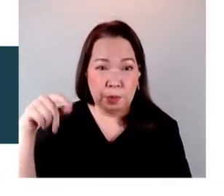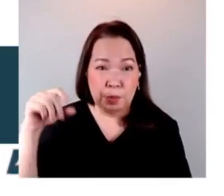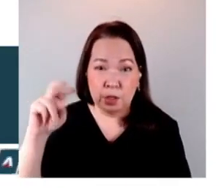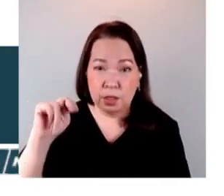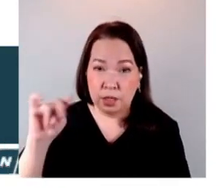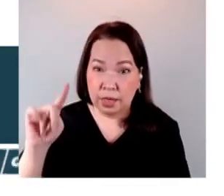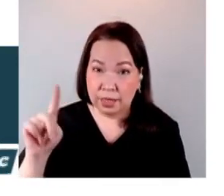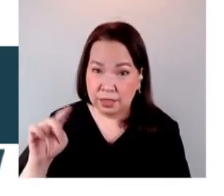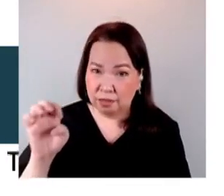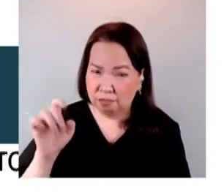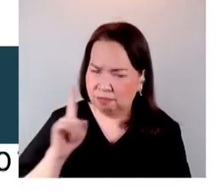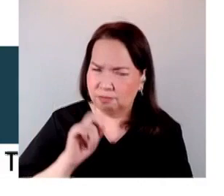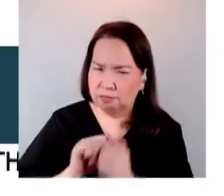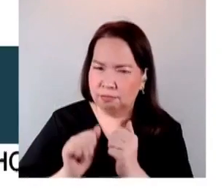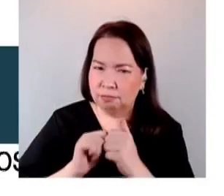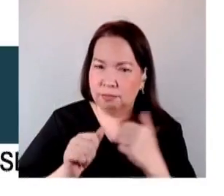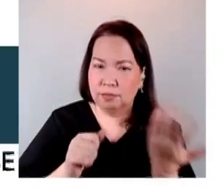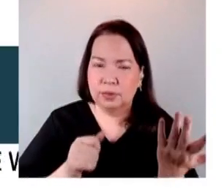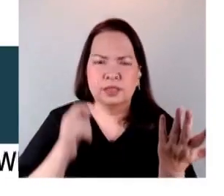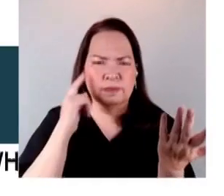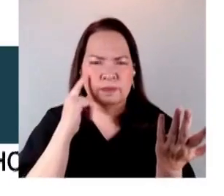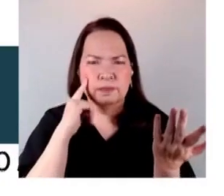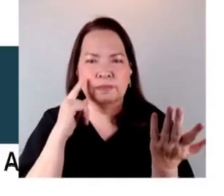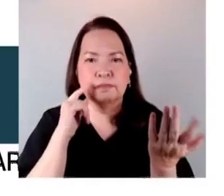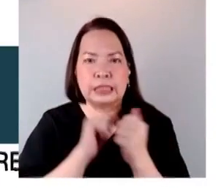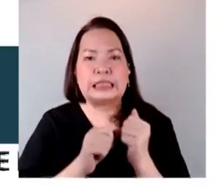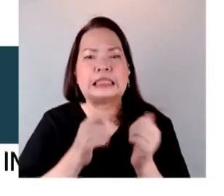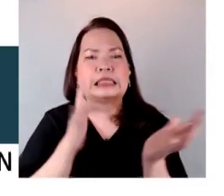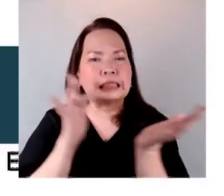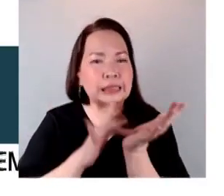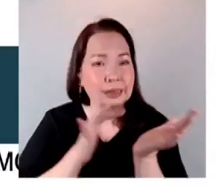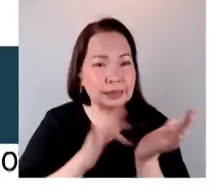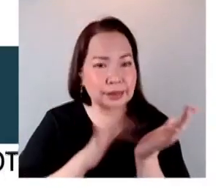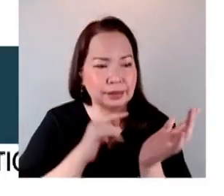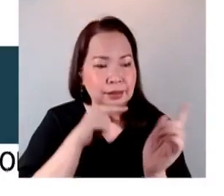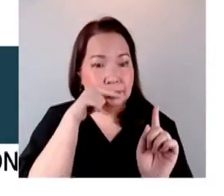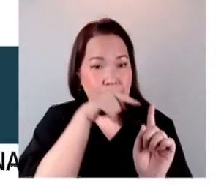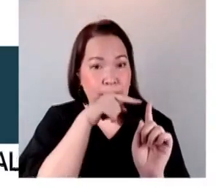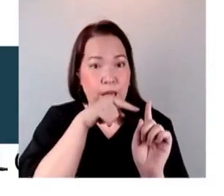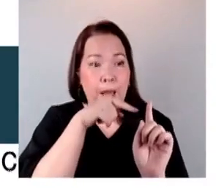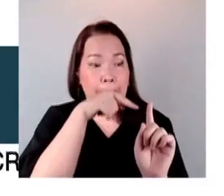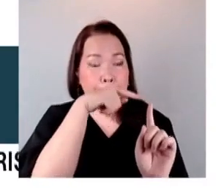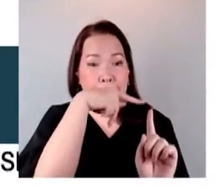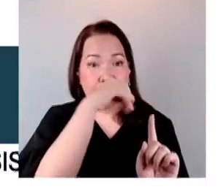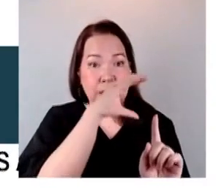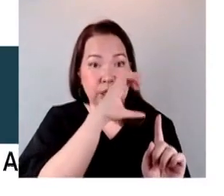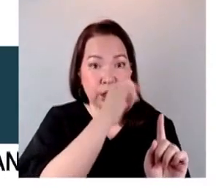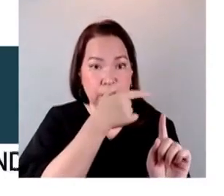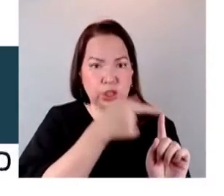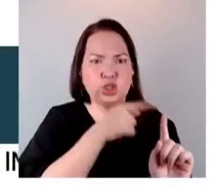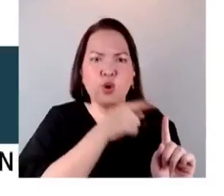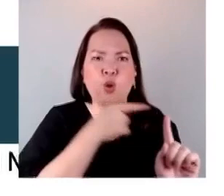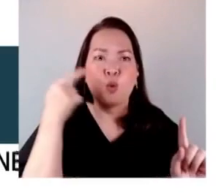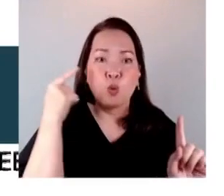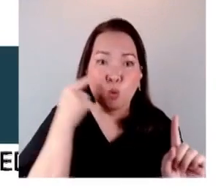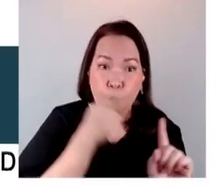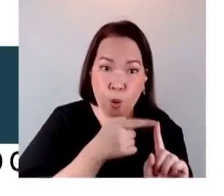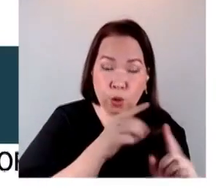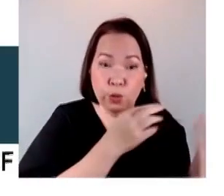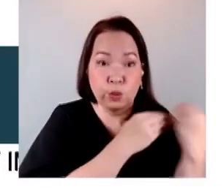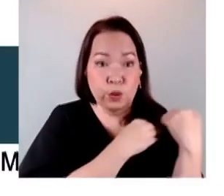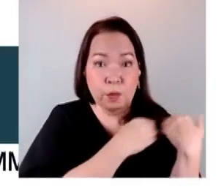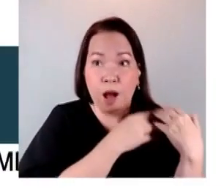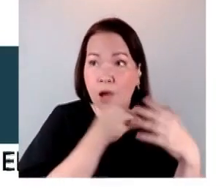it's also using the PCGG itself to defeat the very idea of